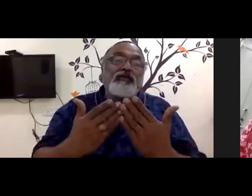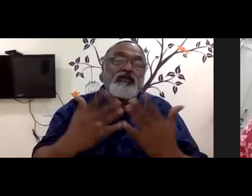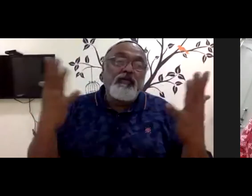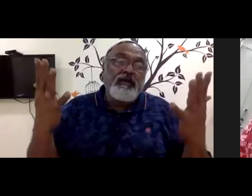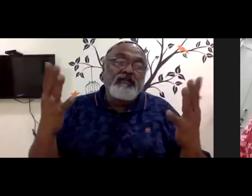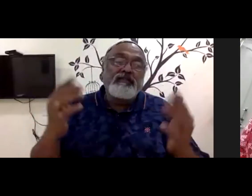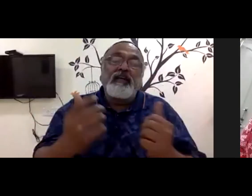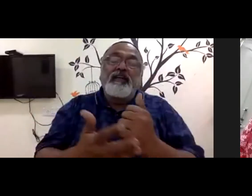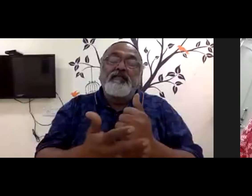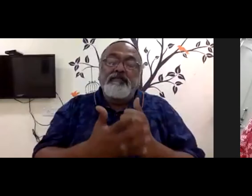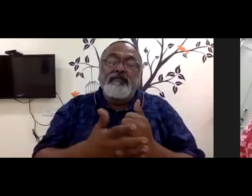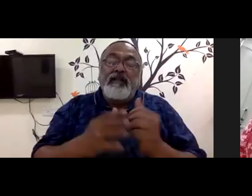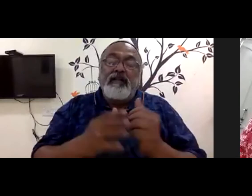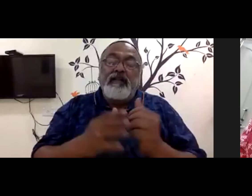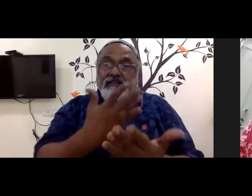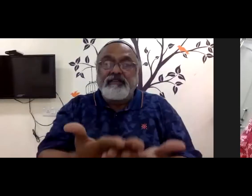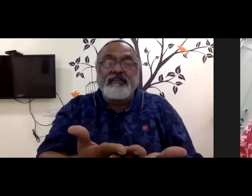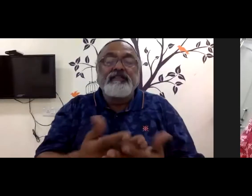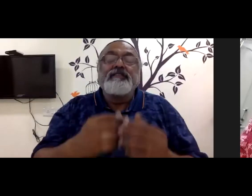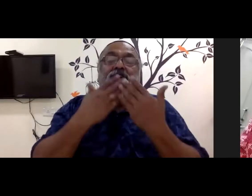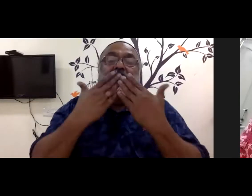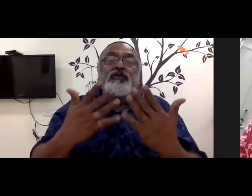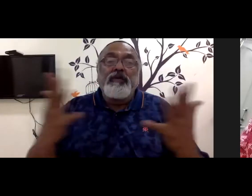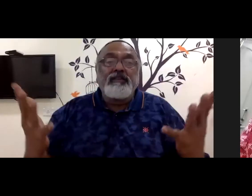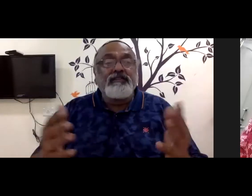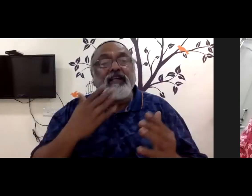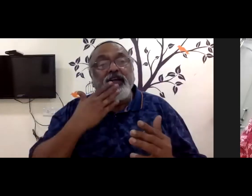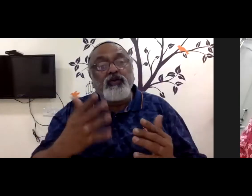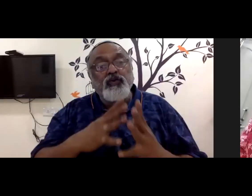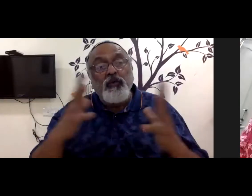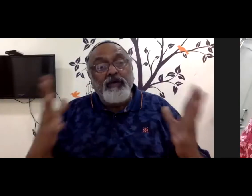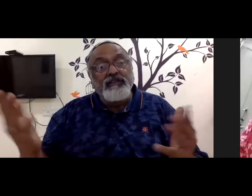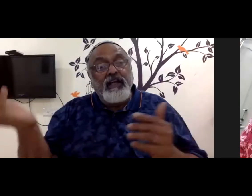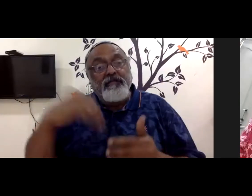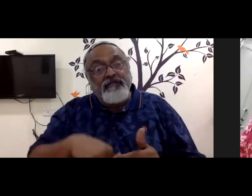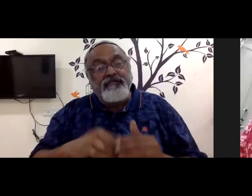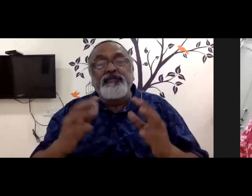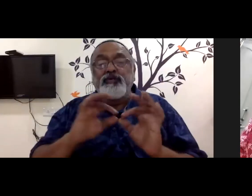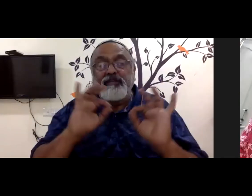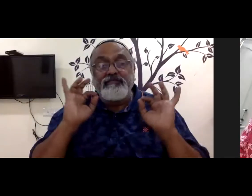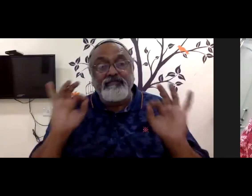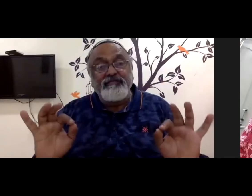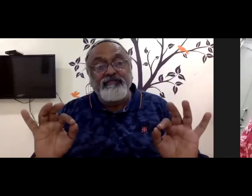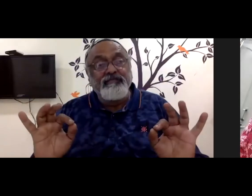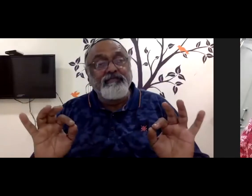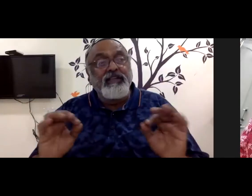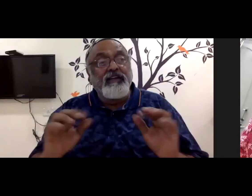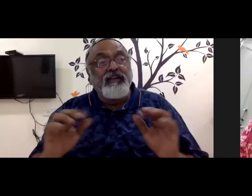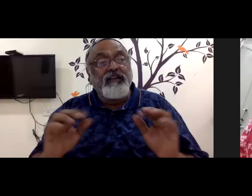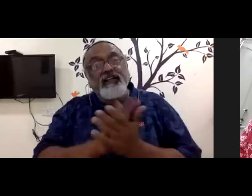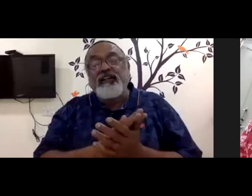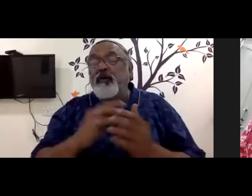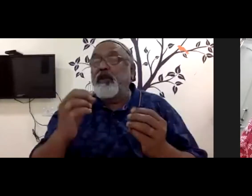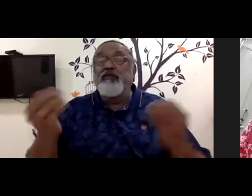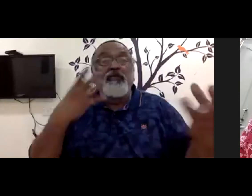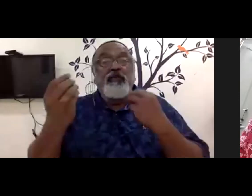course. Thank you so much, ma'am, for being with us today. It was a very informative and insightful session. We love to have